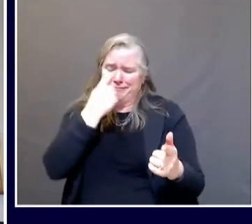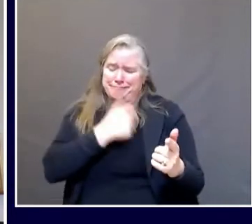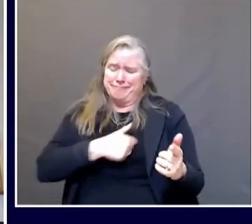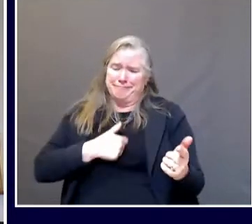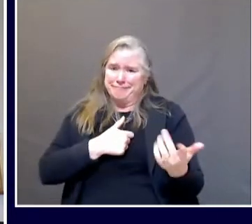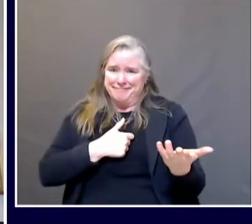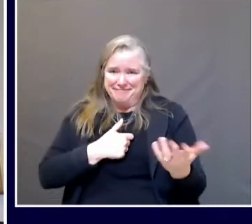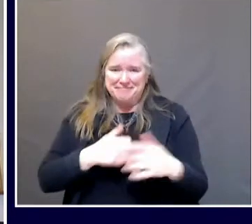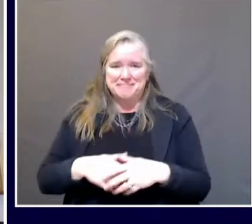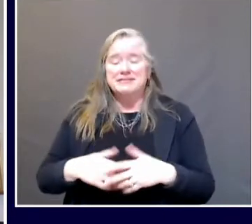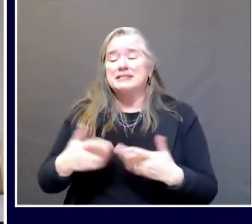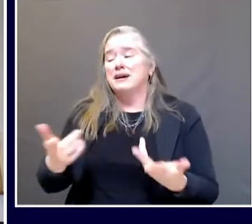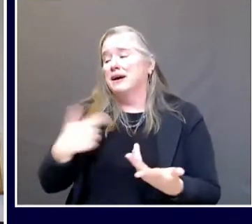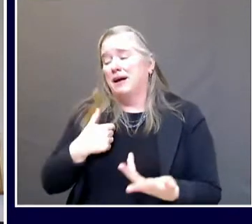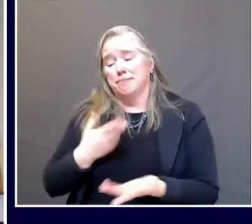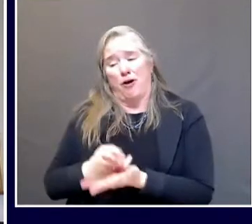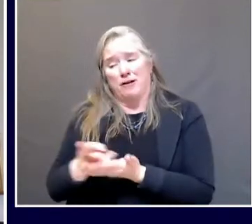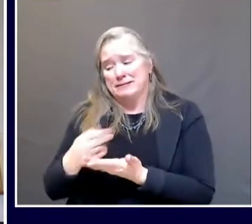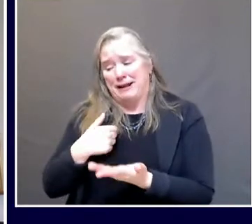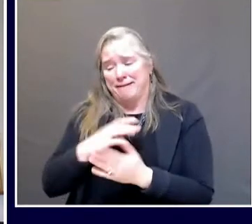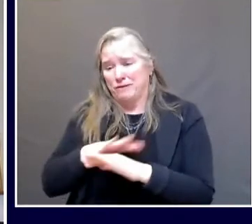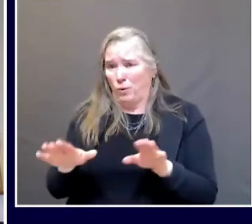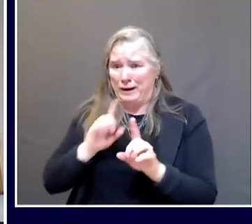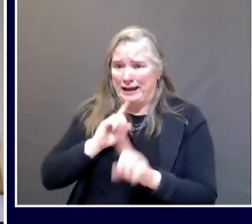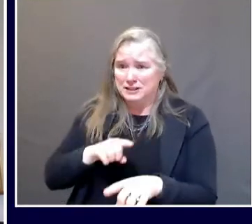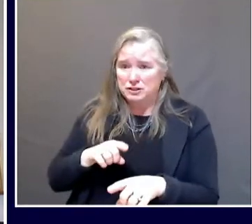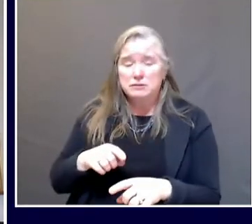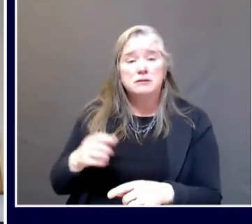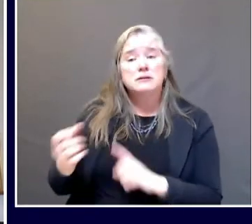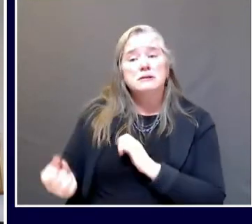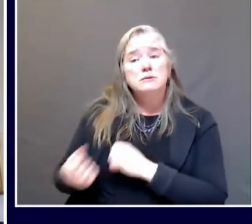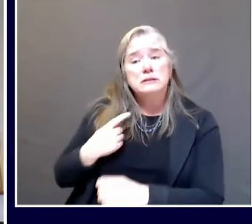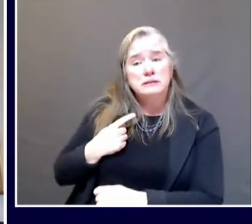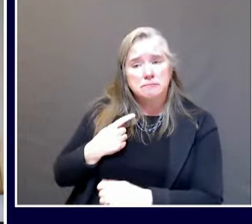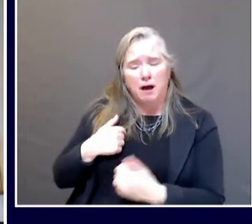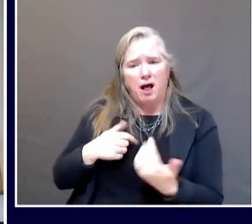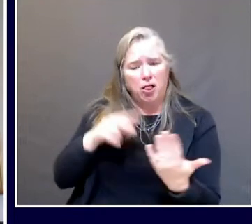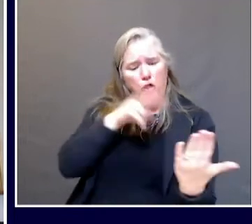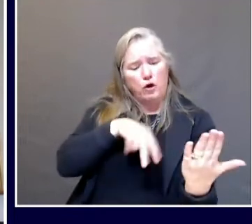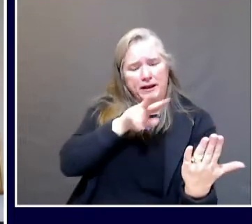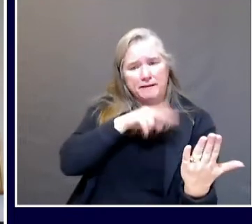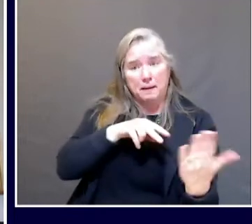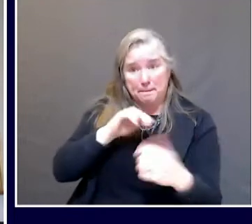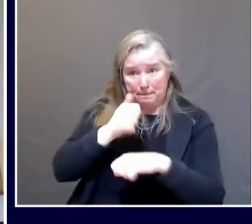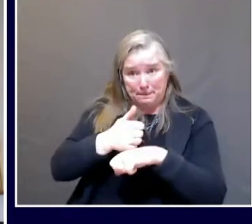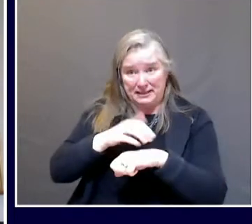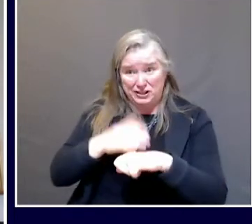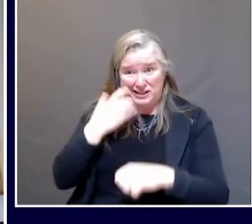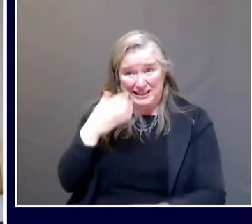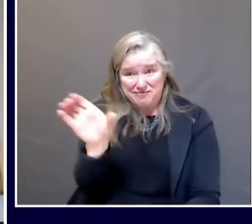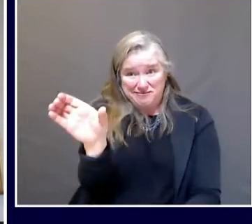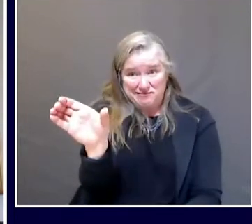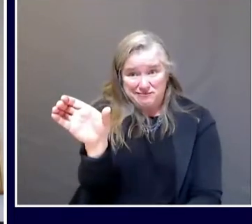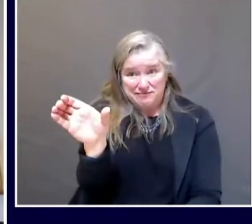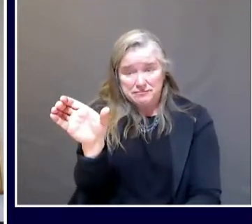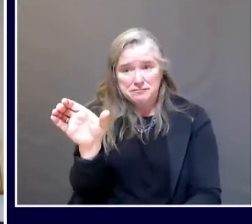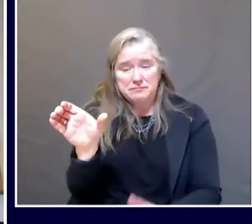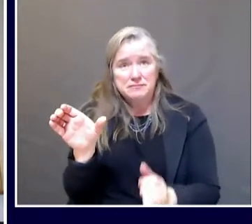I really don't. I'll take a look at those, Patrick. Based on the picture that you flashed from your